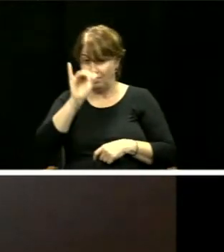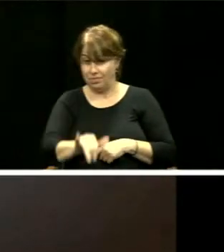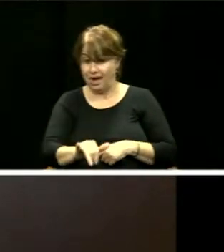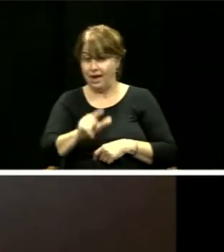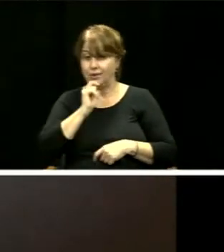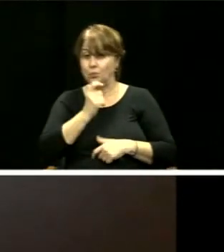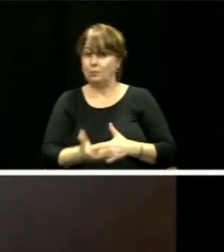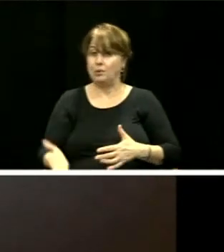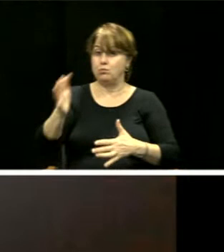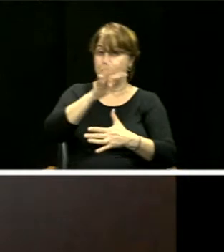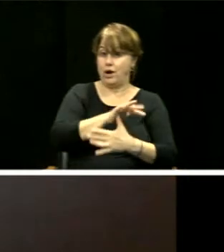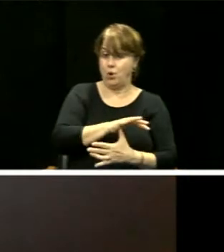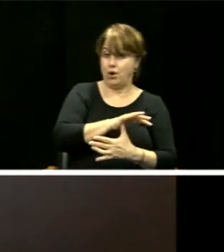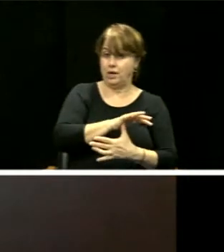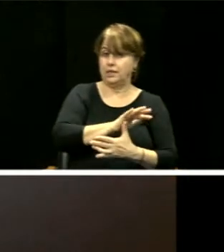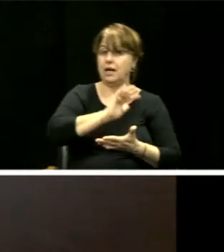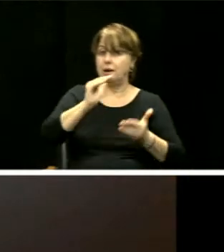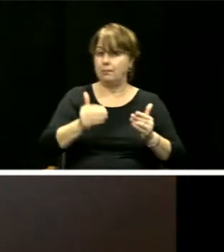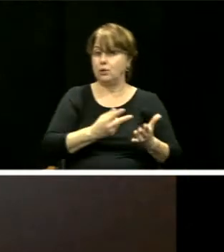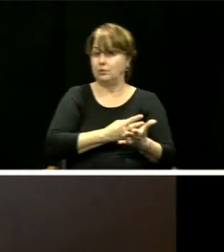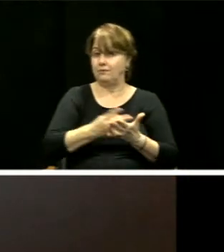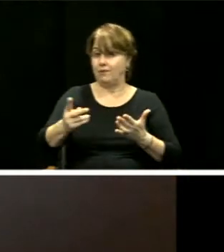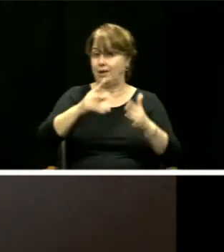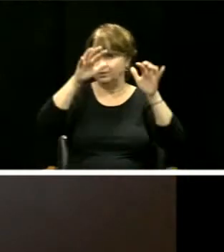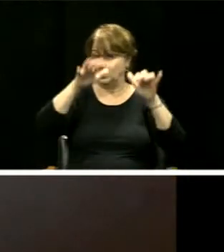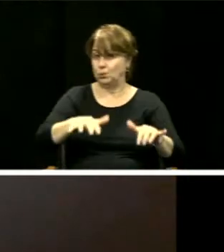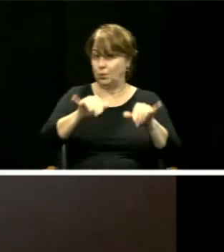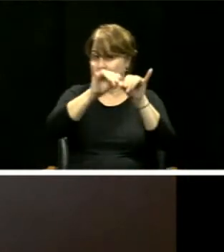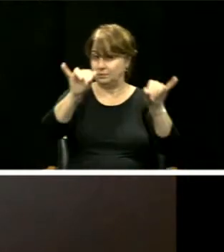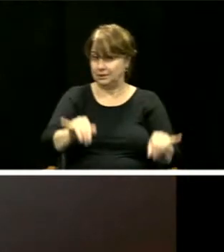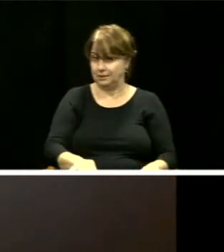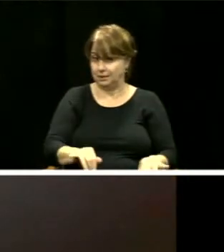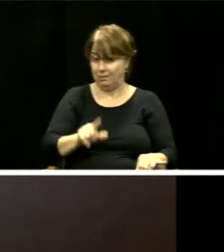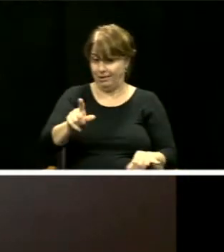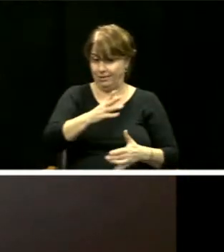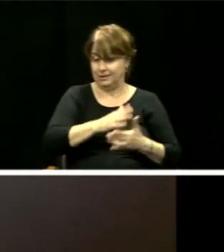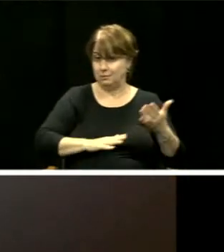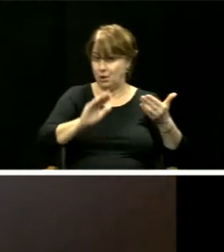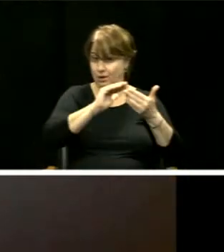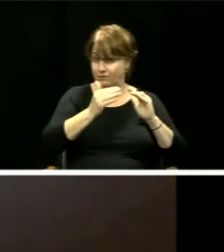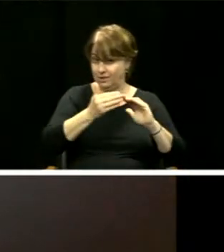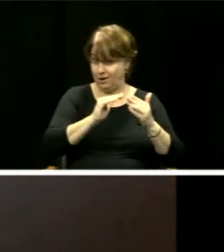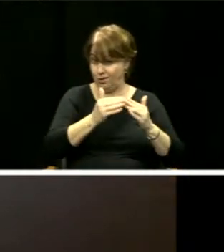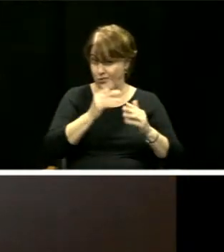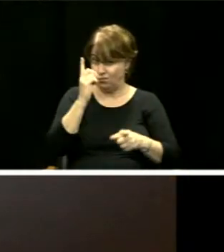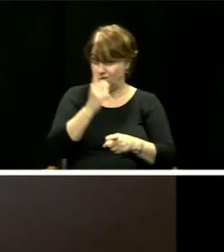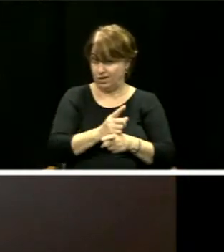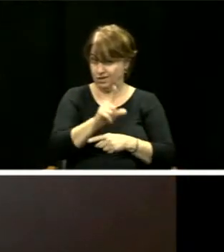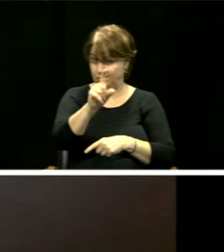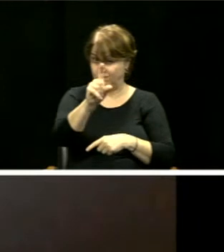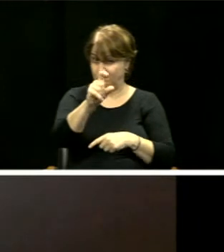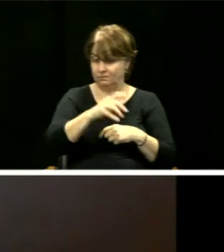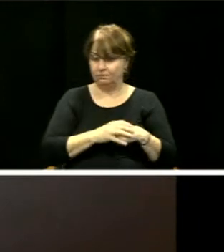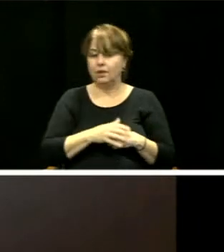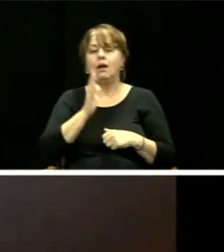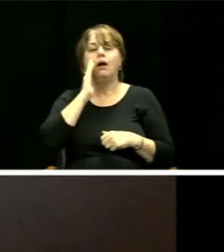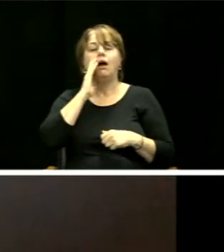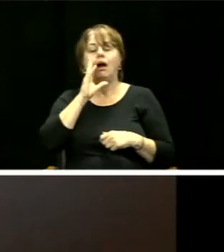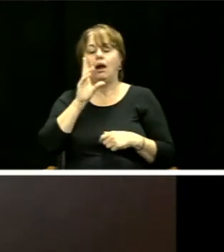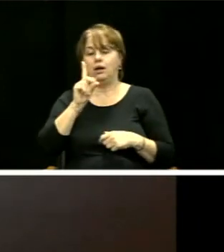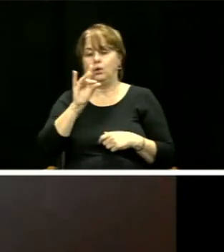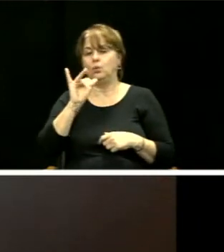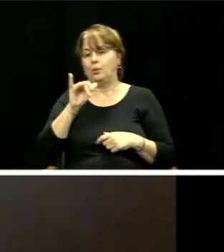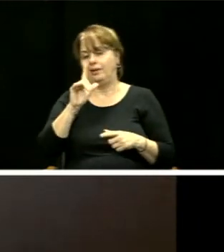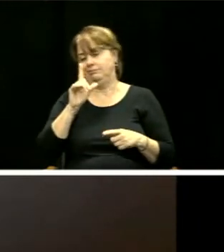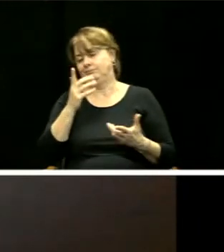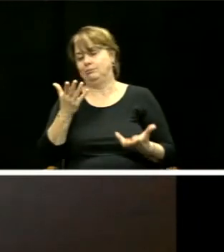precedent over the failed storm systems in this part of town where you're doing the studies? And I know, Dwayne, you probably can't